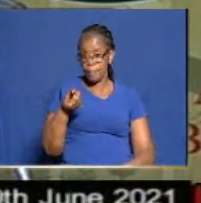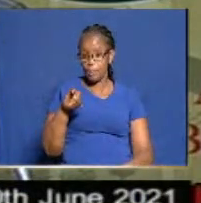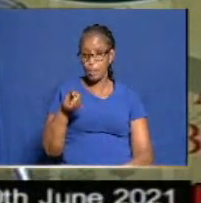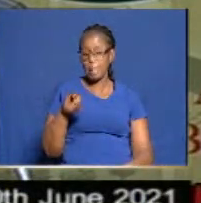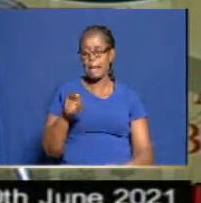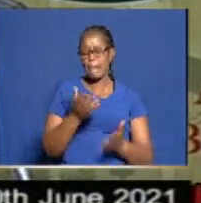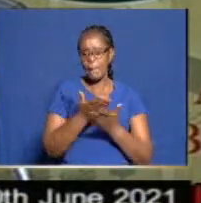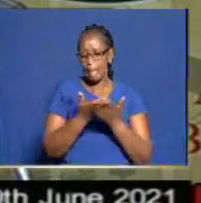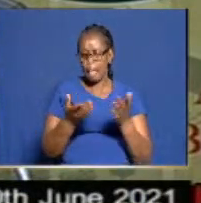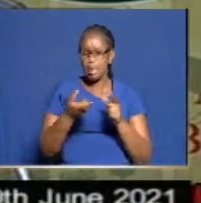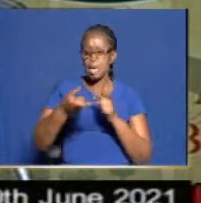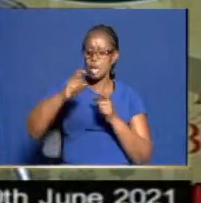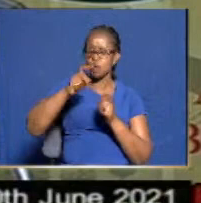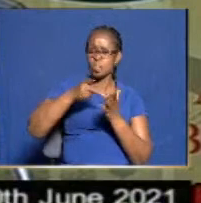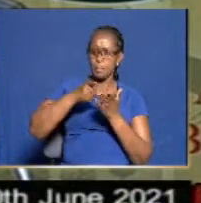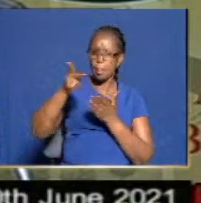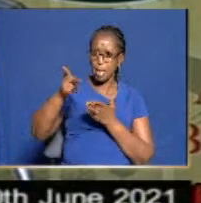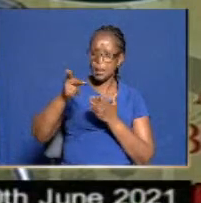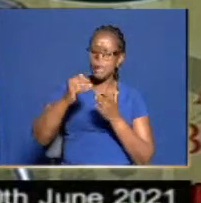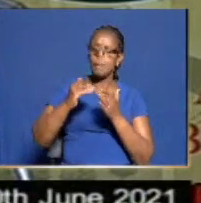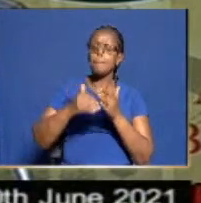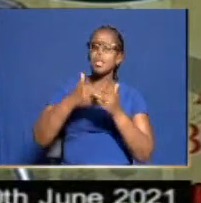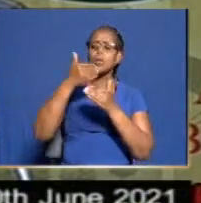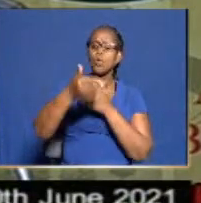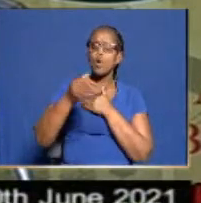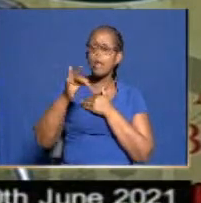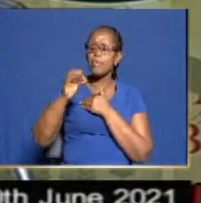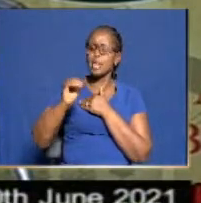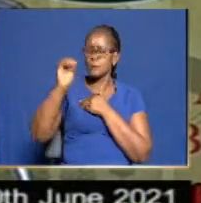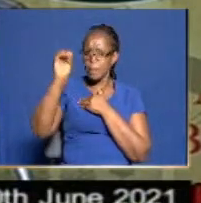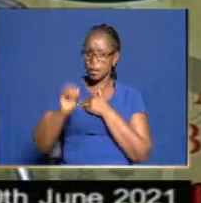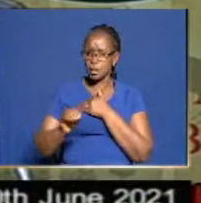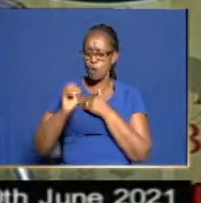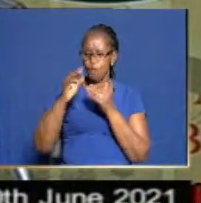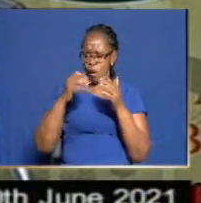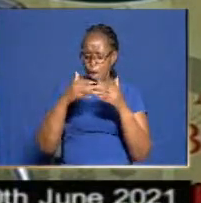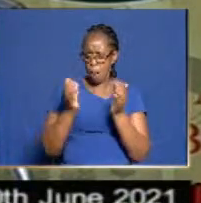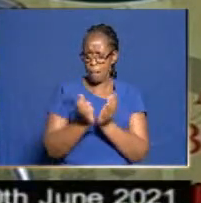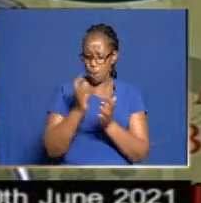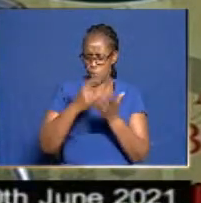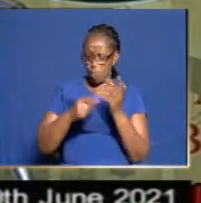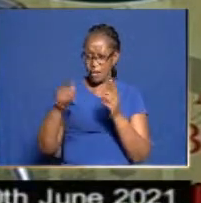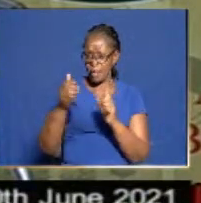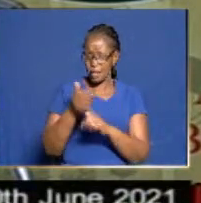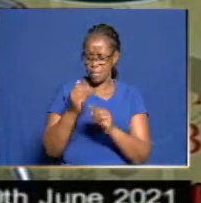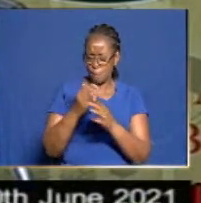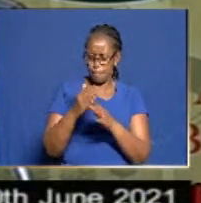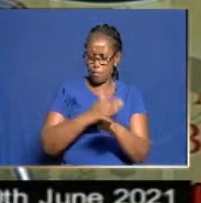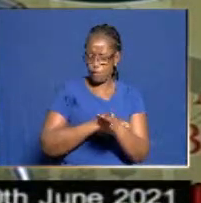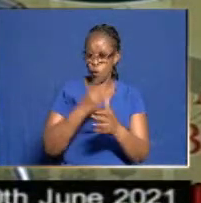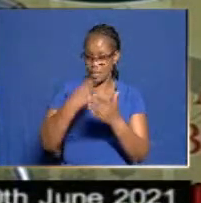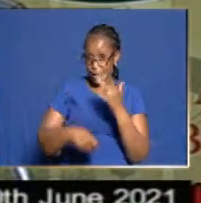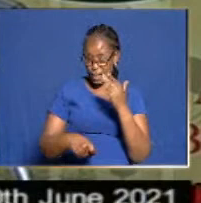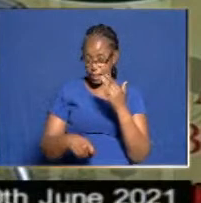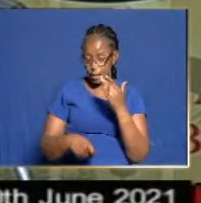any interest paid in excess of 30% of a company's earnings before interest, taxes, depreciation,